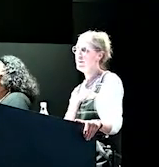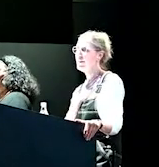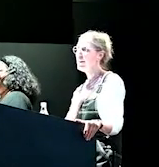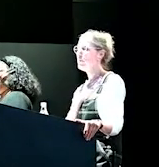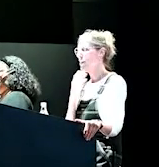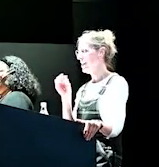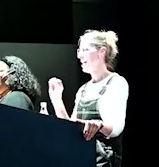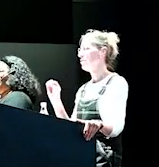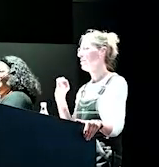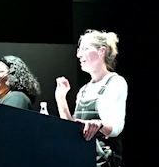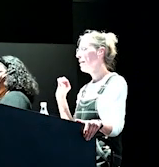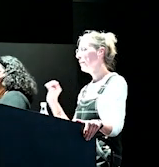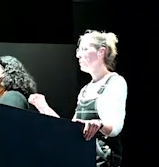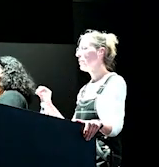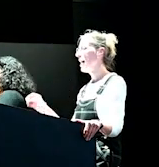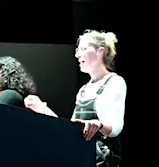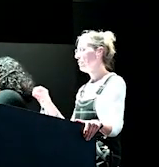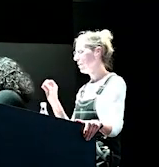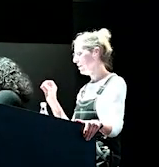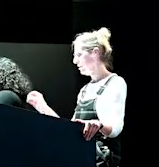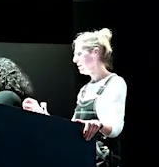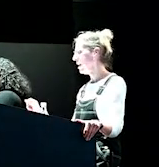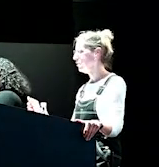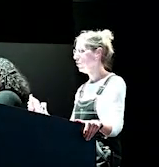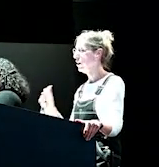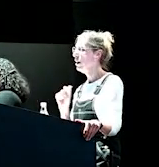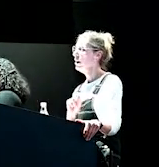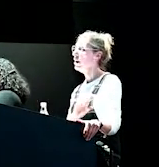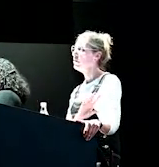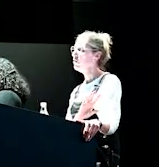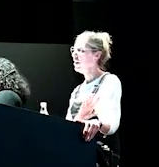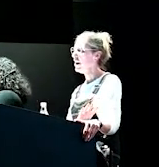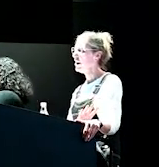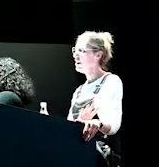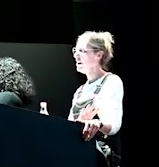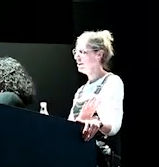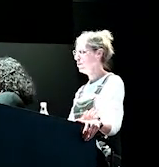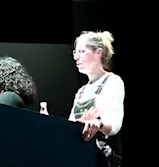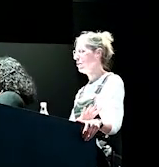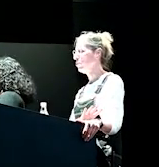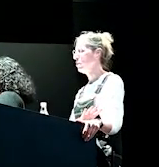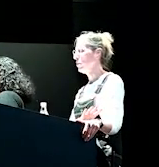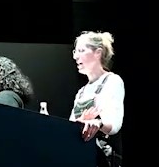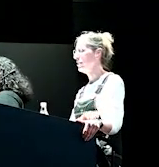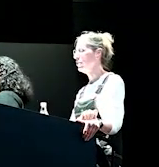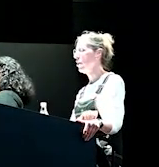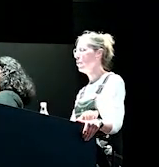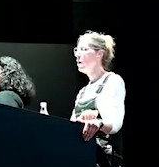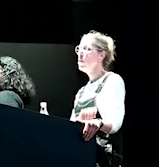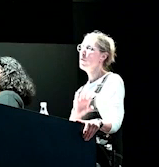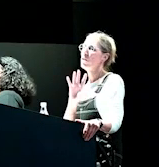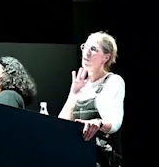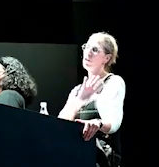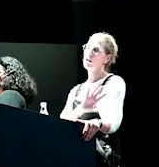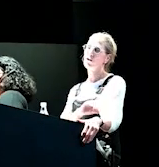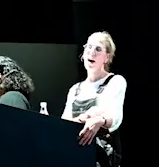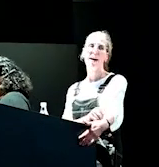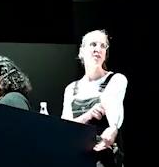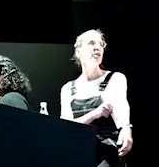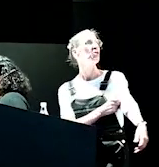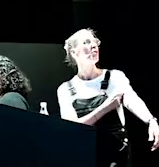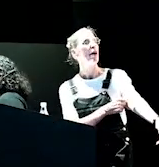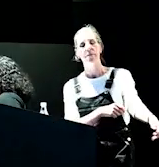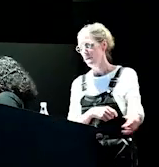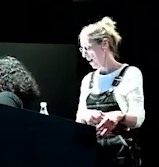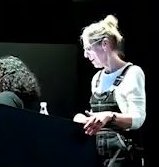to the deep connection people had for the nostalgia of their experience with the brand. So whether you're a